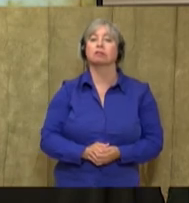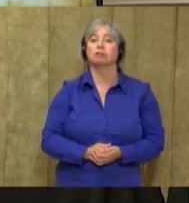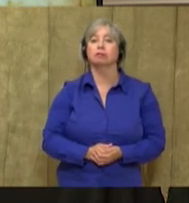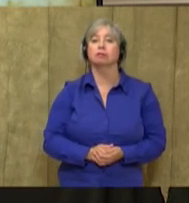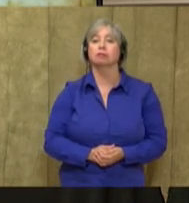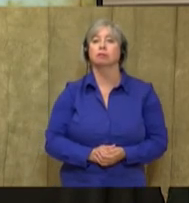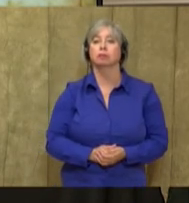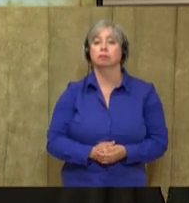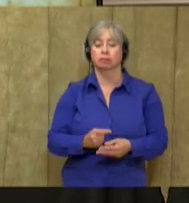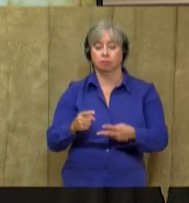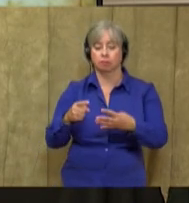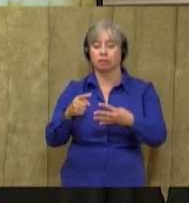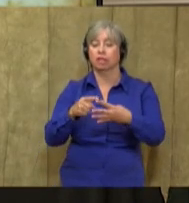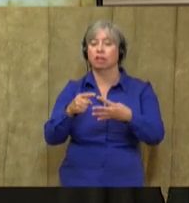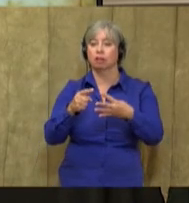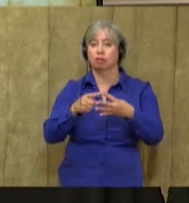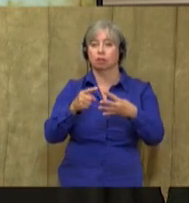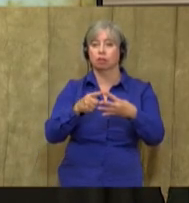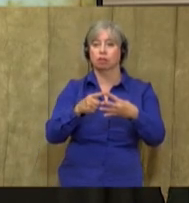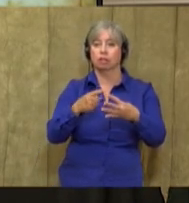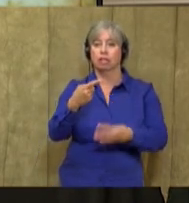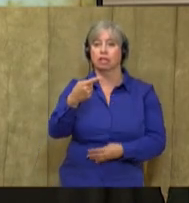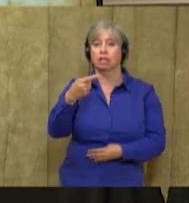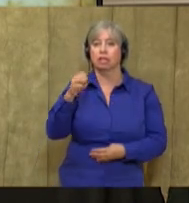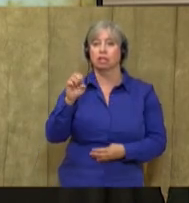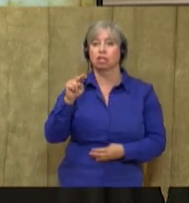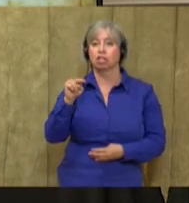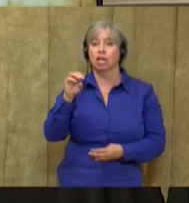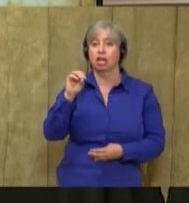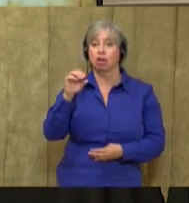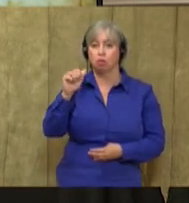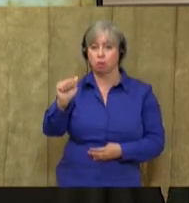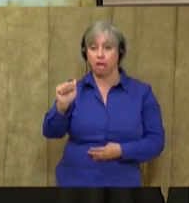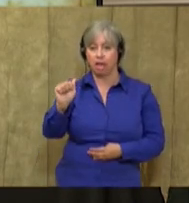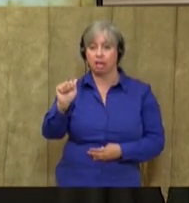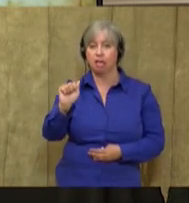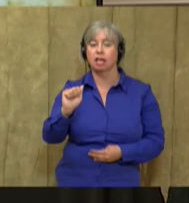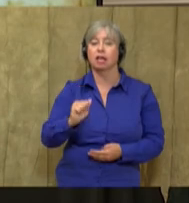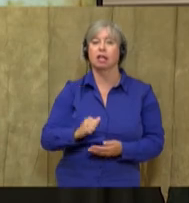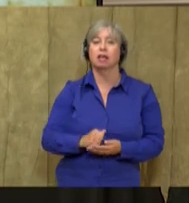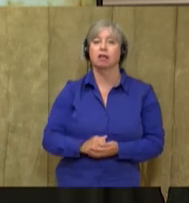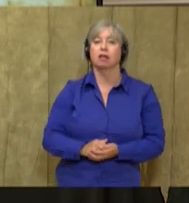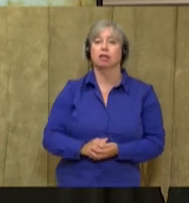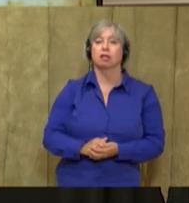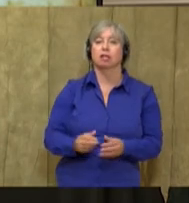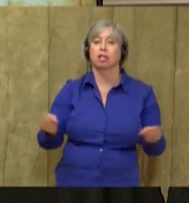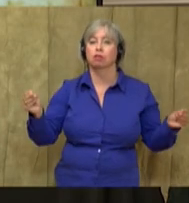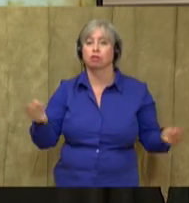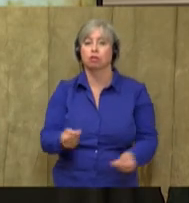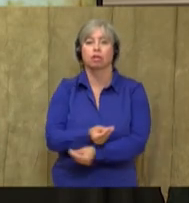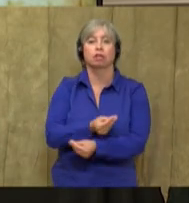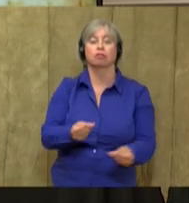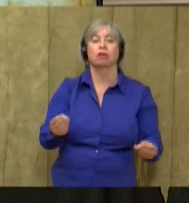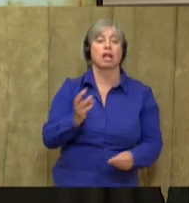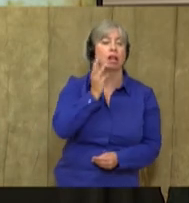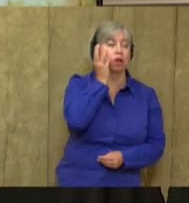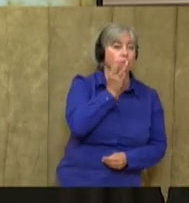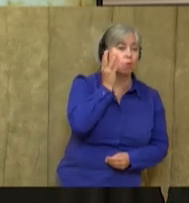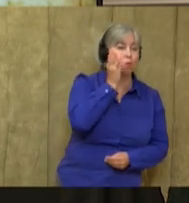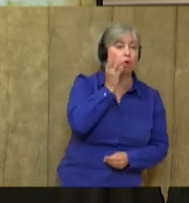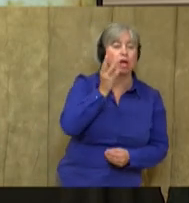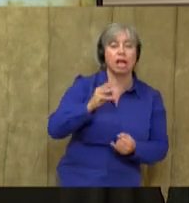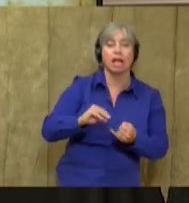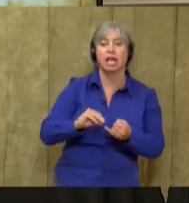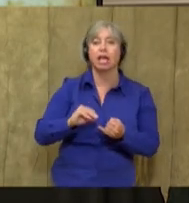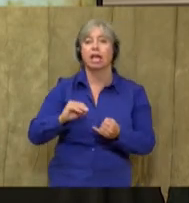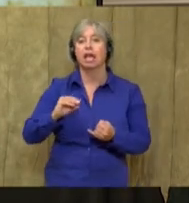The first city is going to be Genoa. Genoa is going to be trade. They're going to trade wine and olive oil.